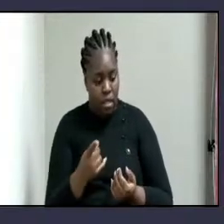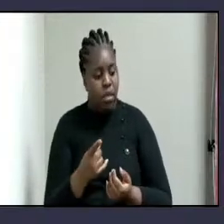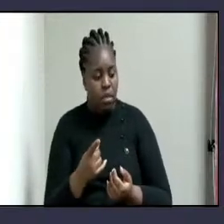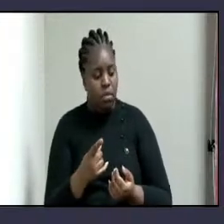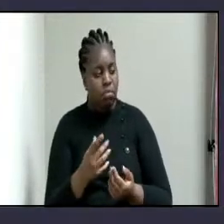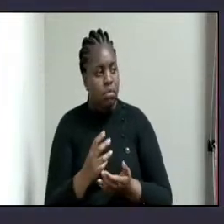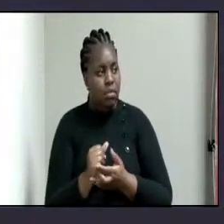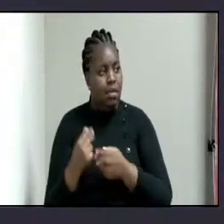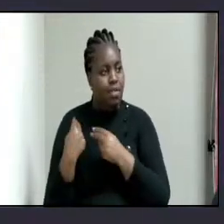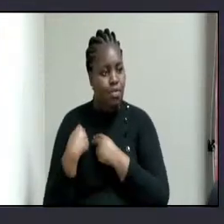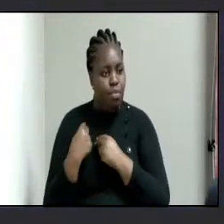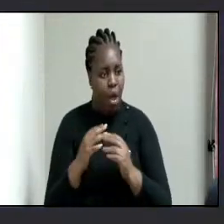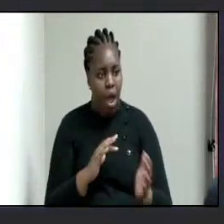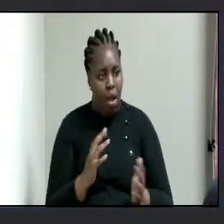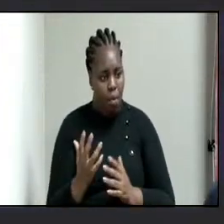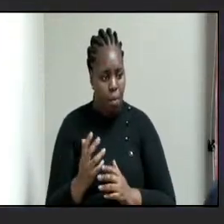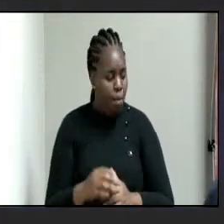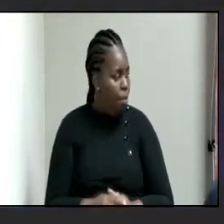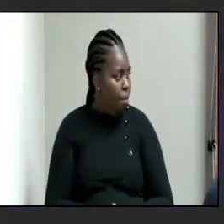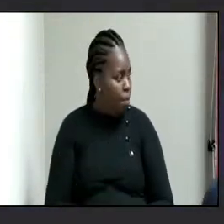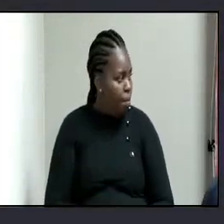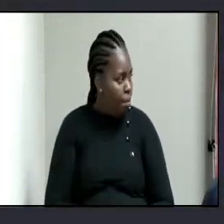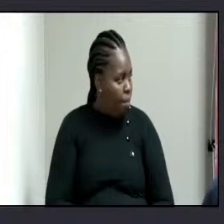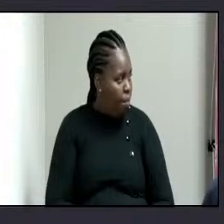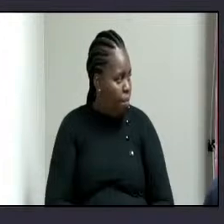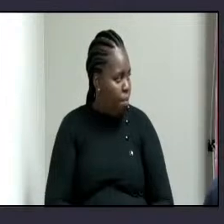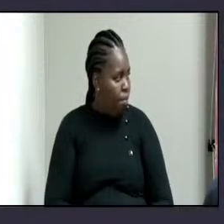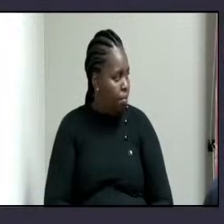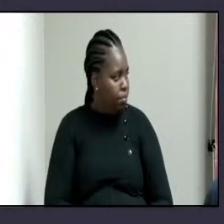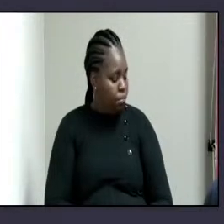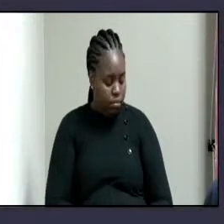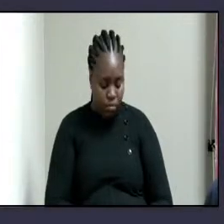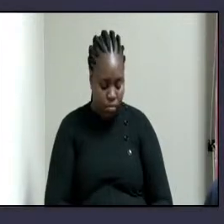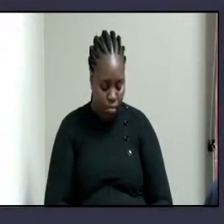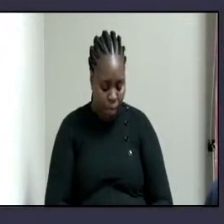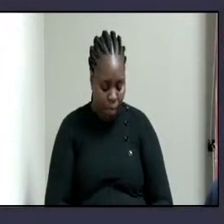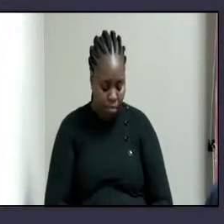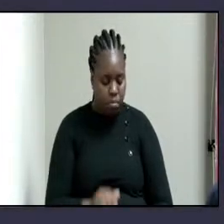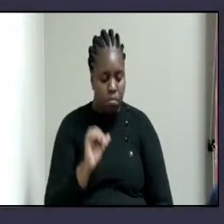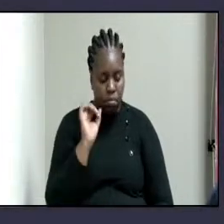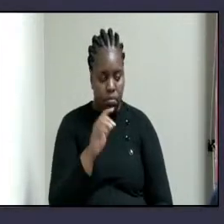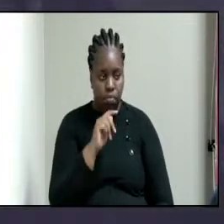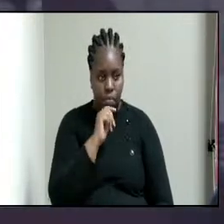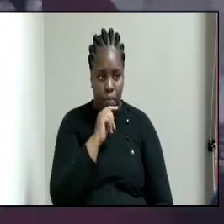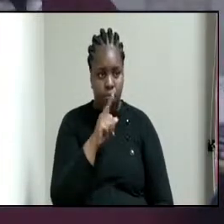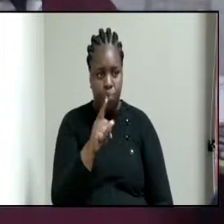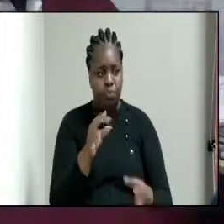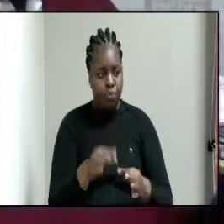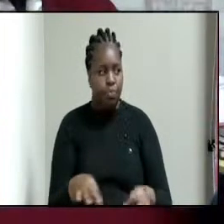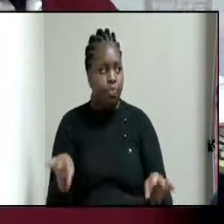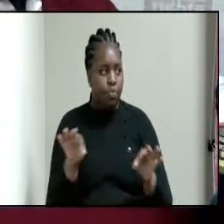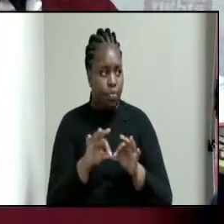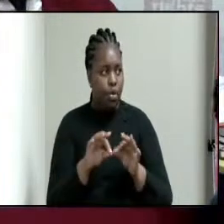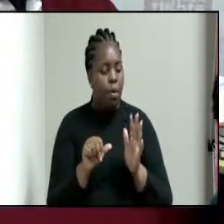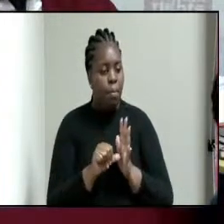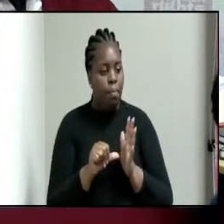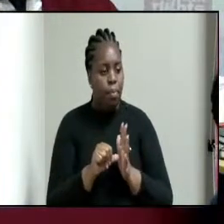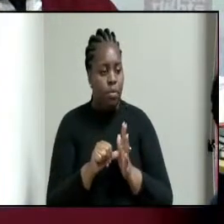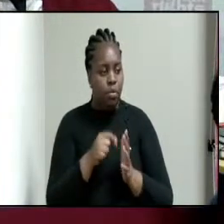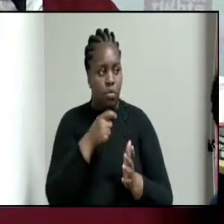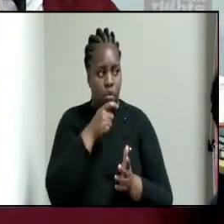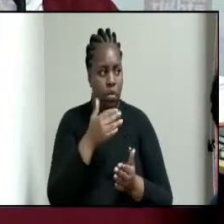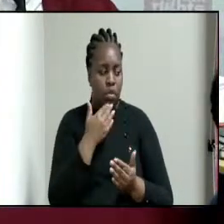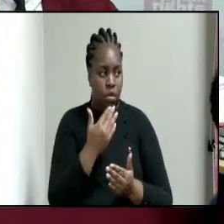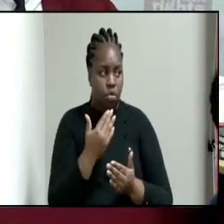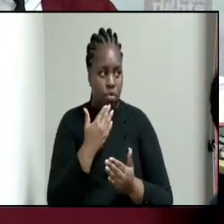for? No, absolutely. To that. No, you're making very valuable comments, Dr. Ndlovu.